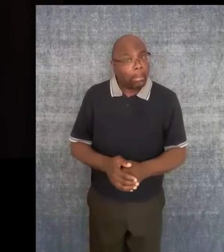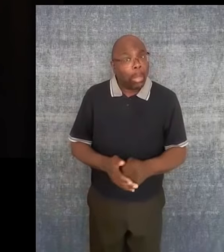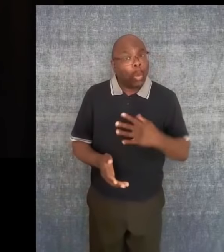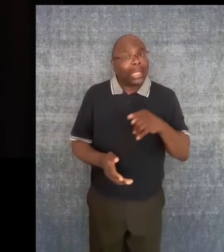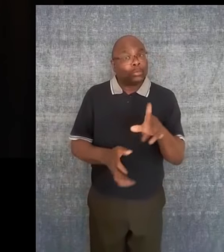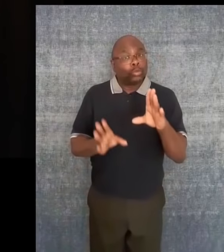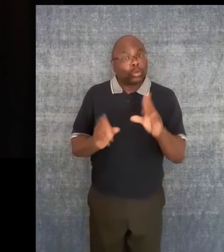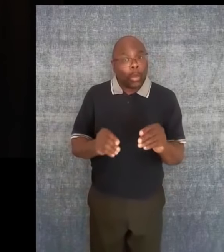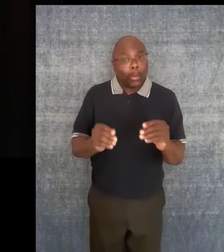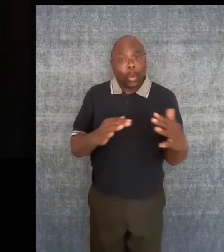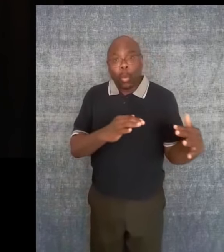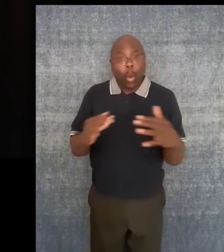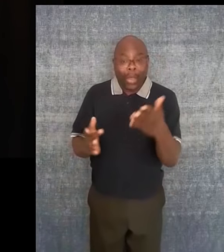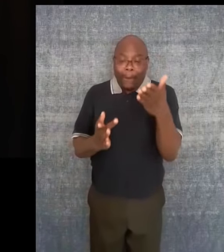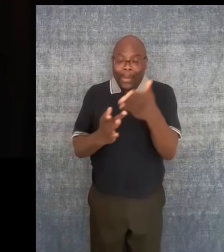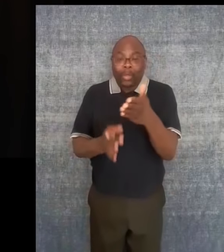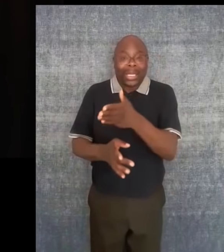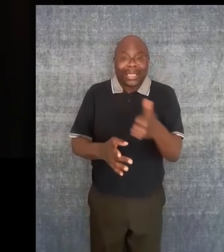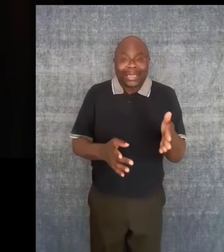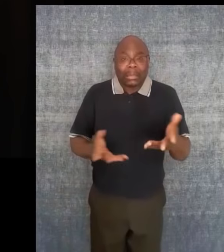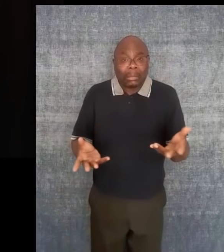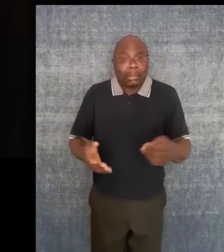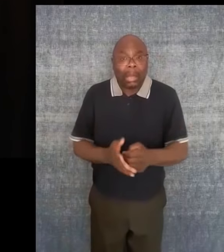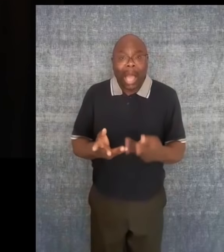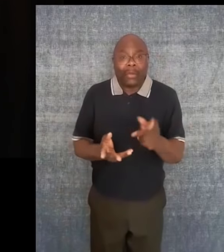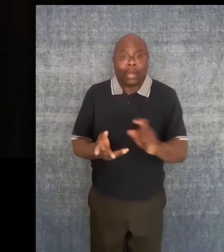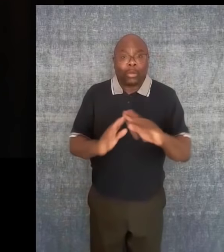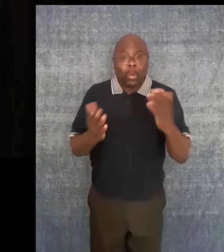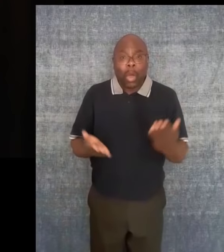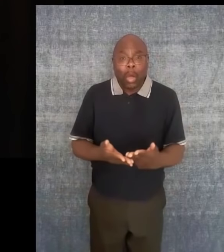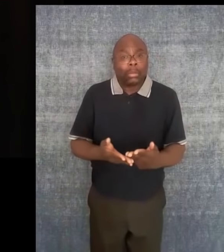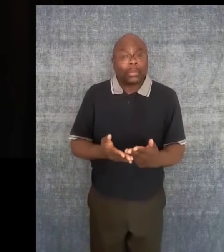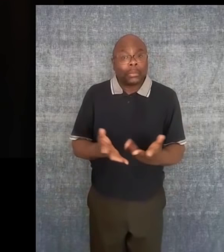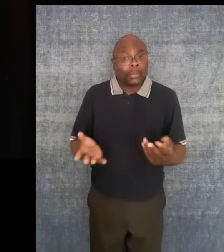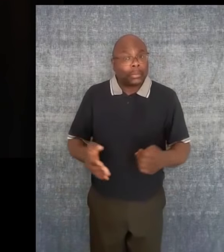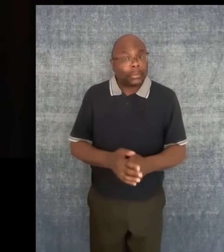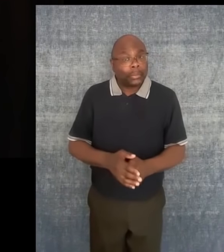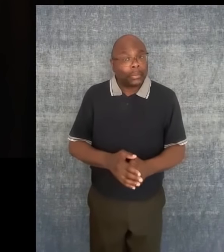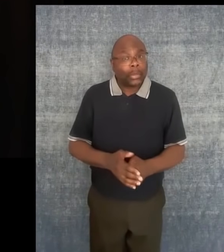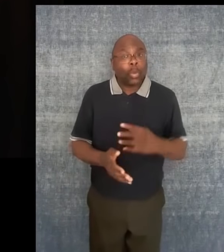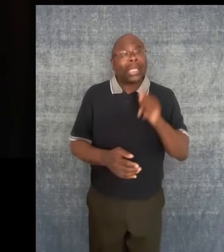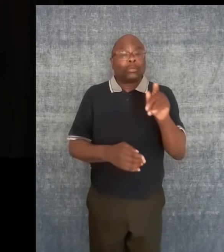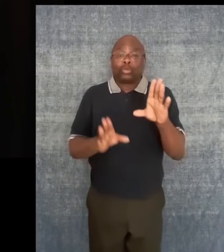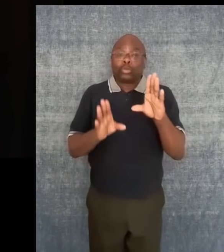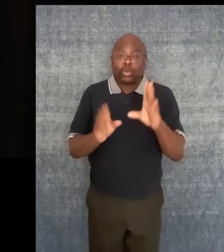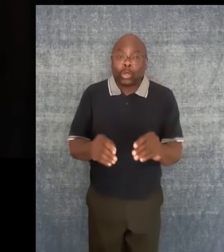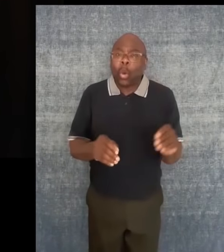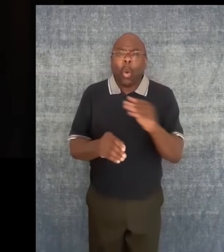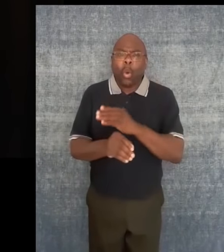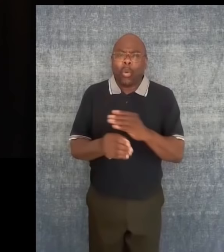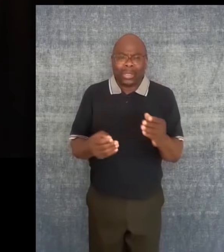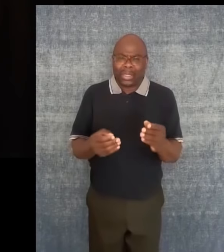Would you like him to stop the war in Syria, Yemen, and in other parts of the world? Would you like him to stop all